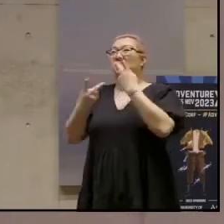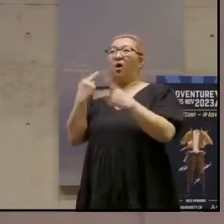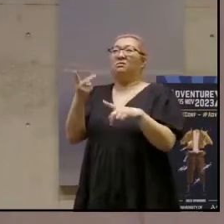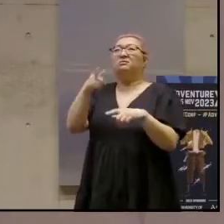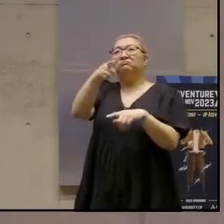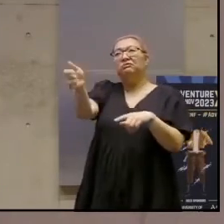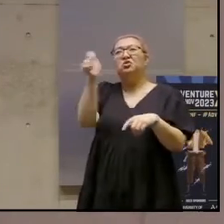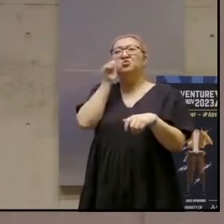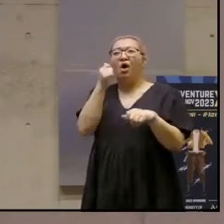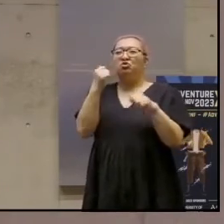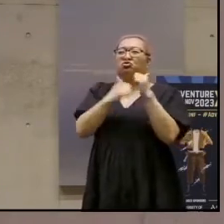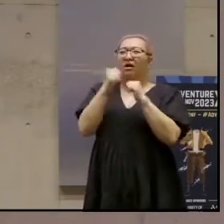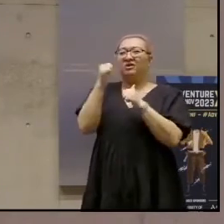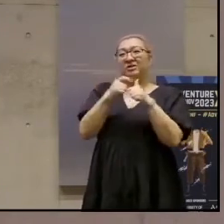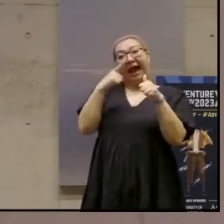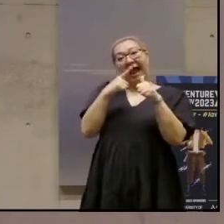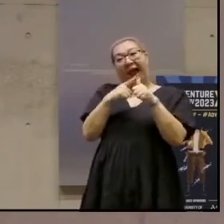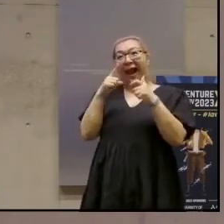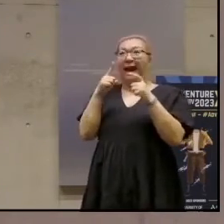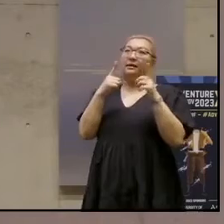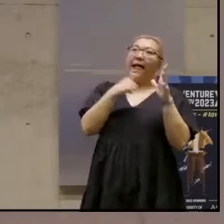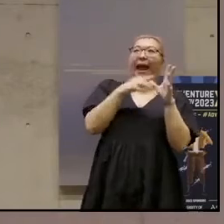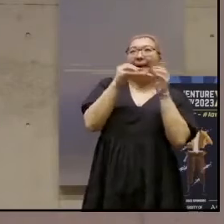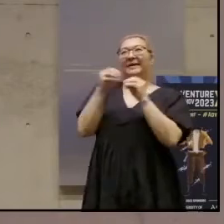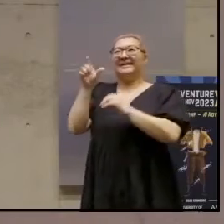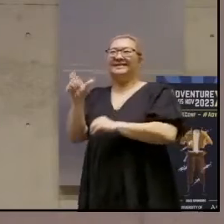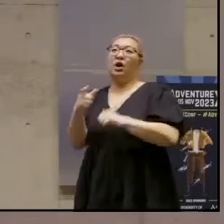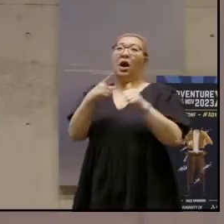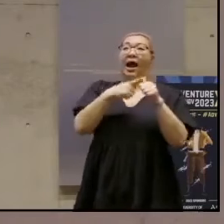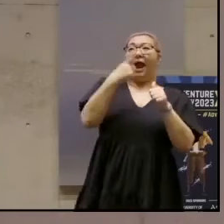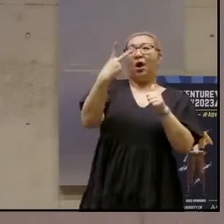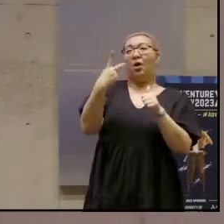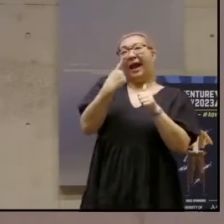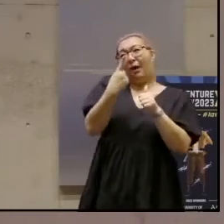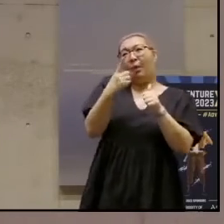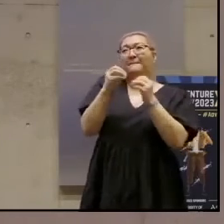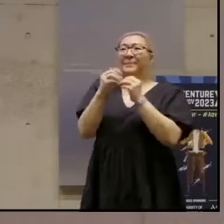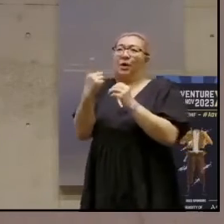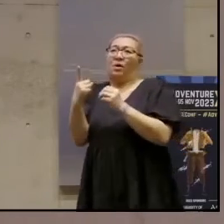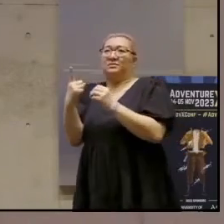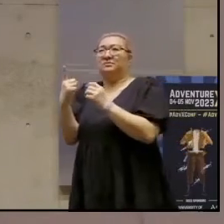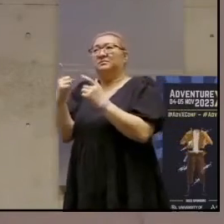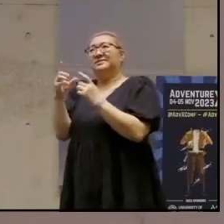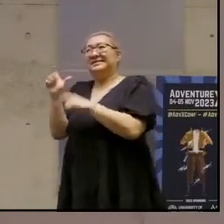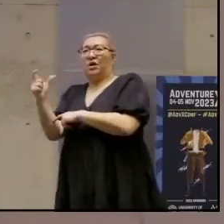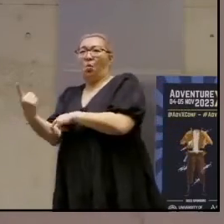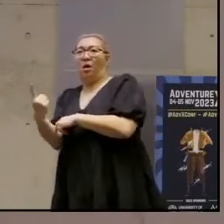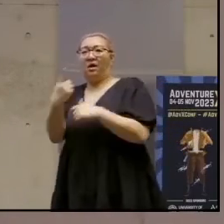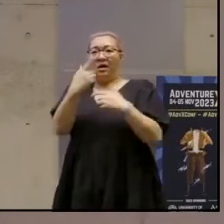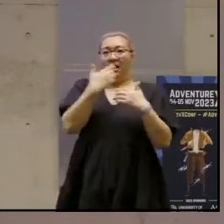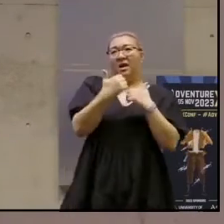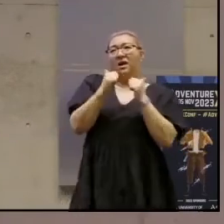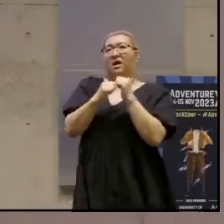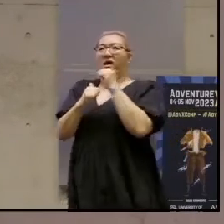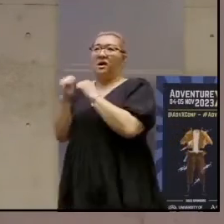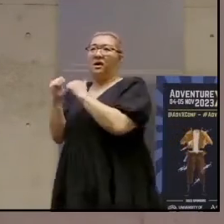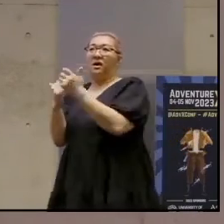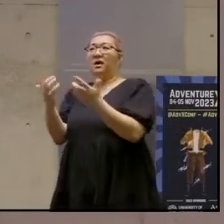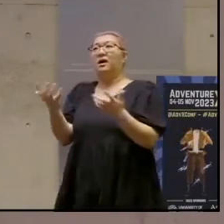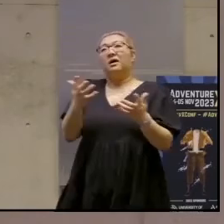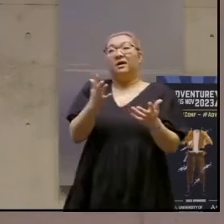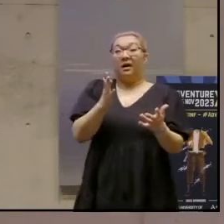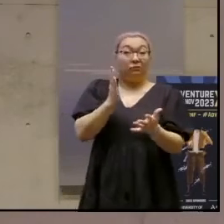C. A1, B1, C1. If this doesn't make any sense, no problems. But for the people that's in here, I'm sure it's blowing your minds.